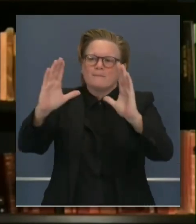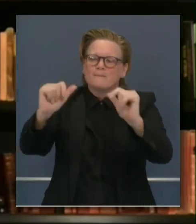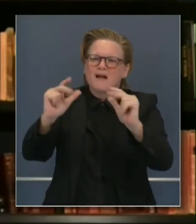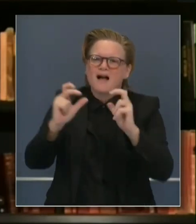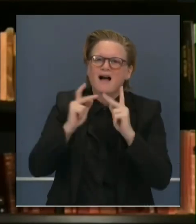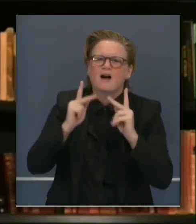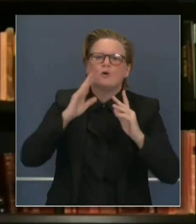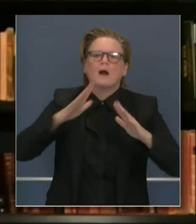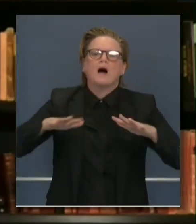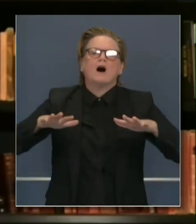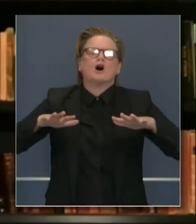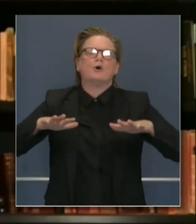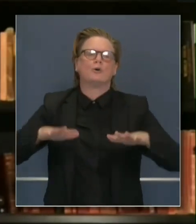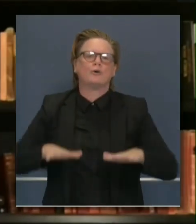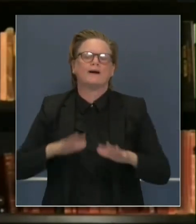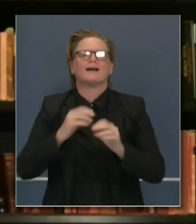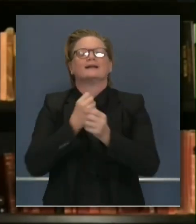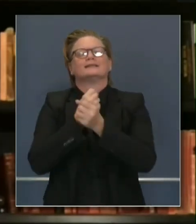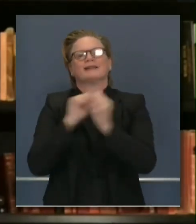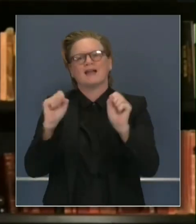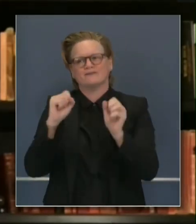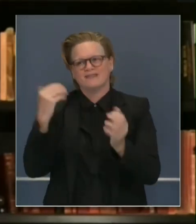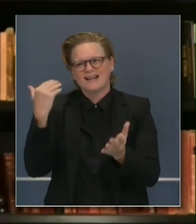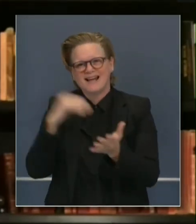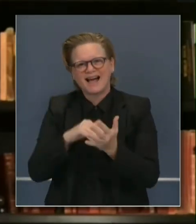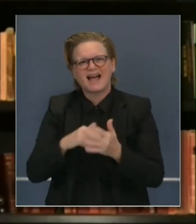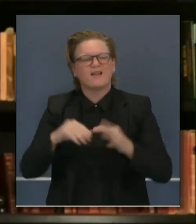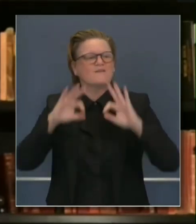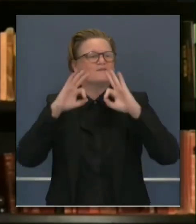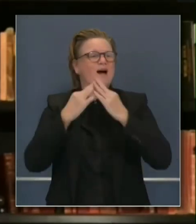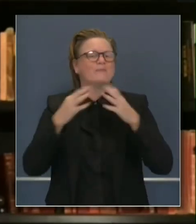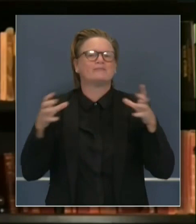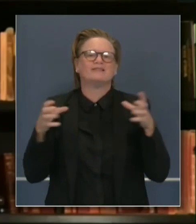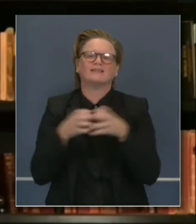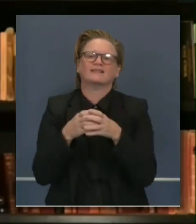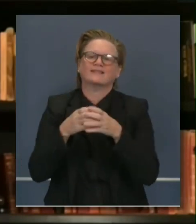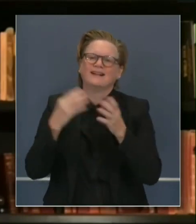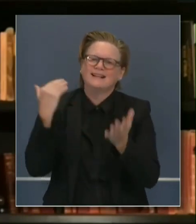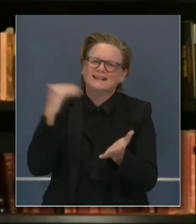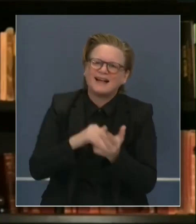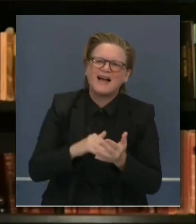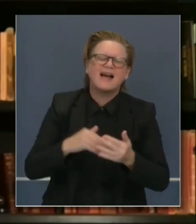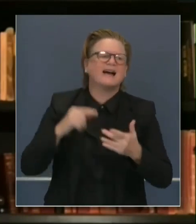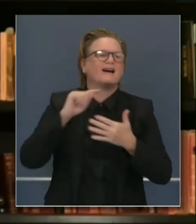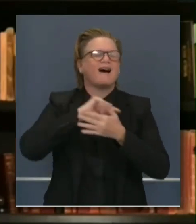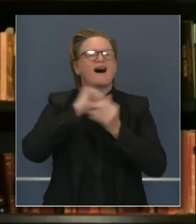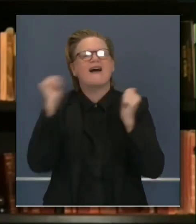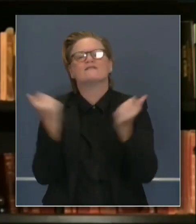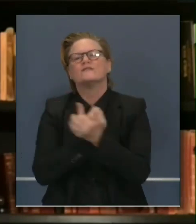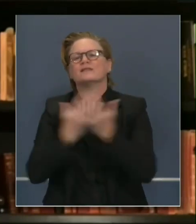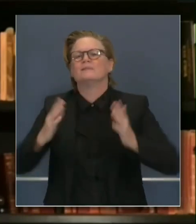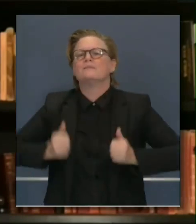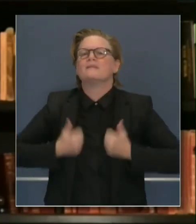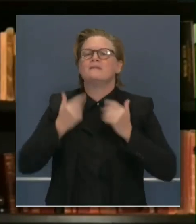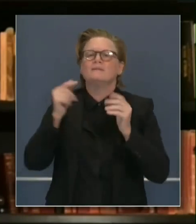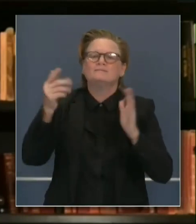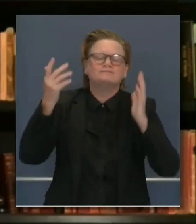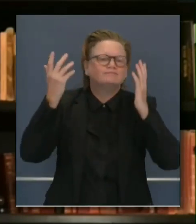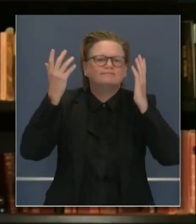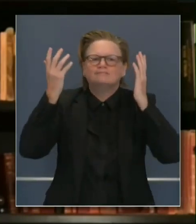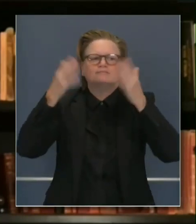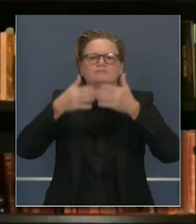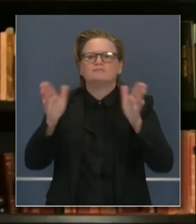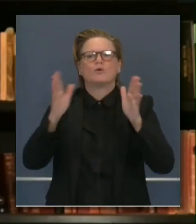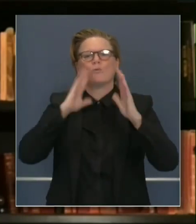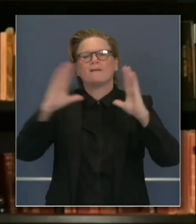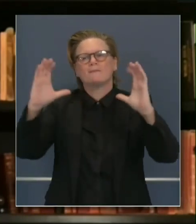lives of loved ones, we saved lives of strangers, and we did our best to mitigate the spread of this virus,